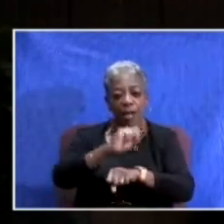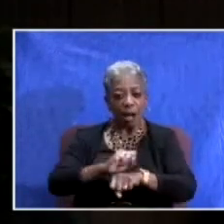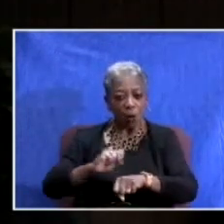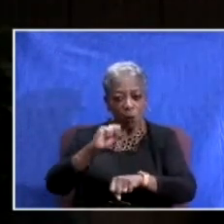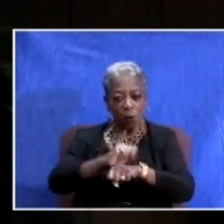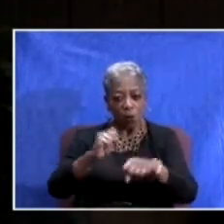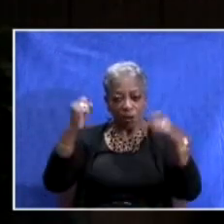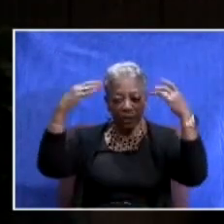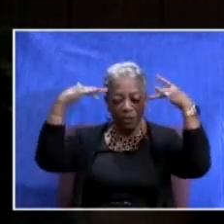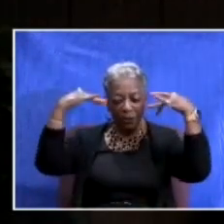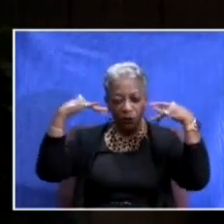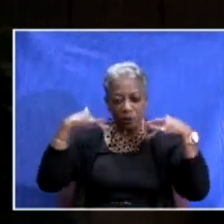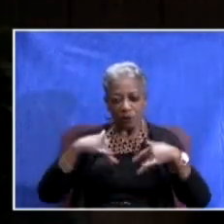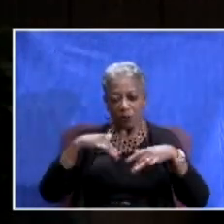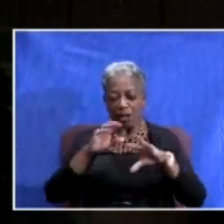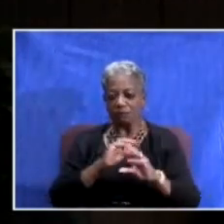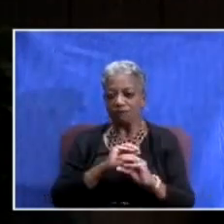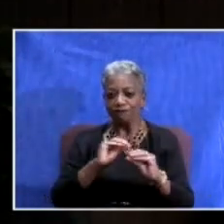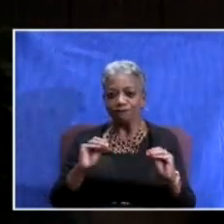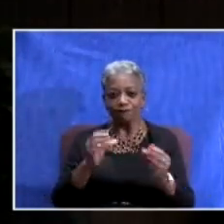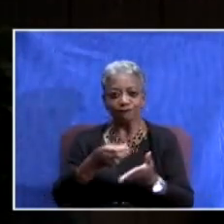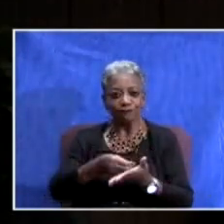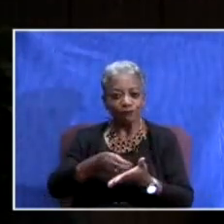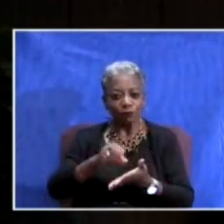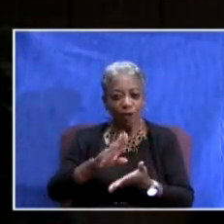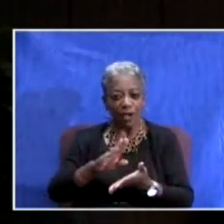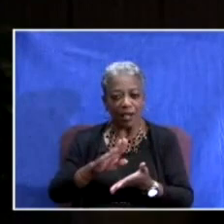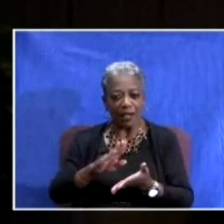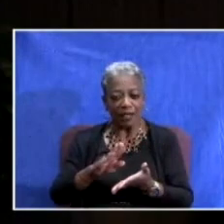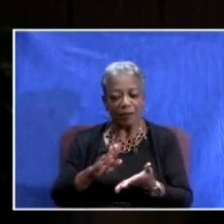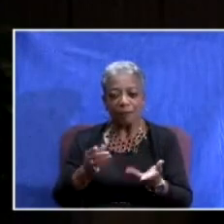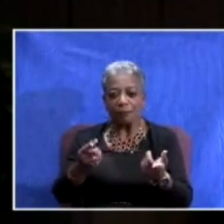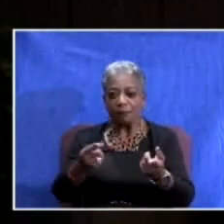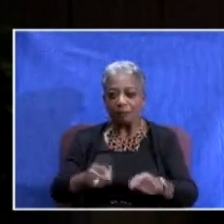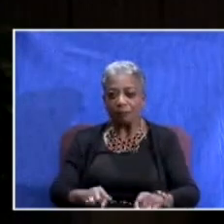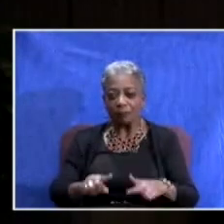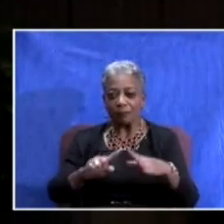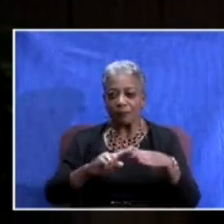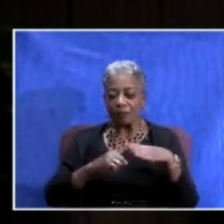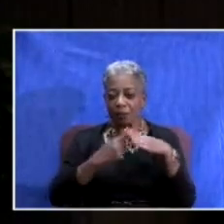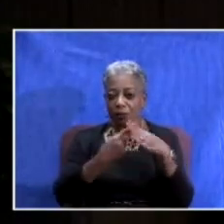don't have wealth. And then when you start asking, that's why you got to be woke.